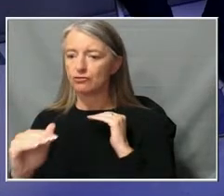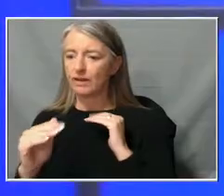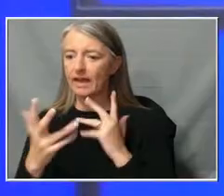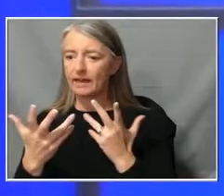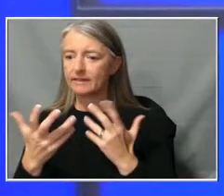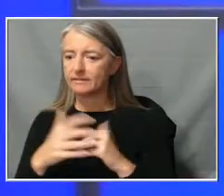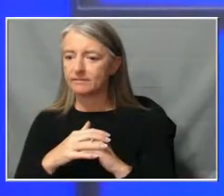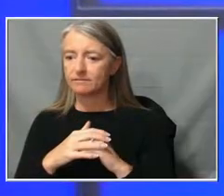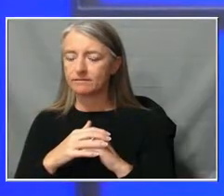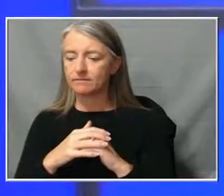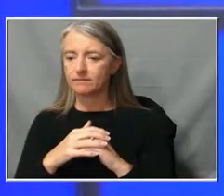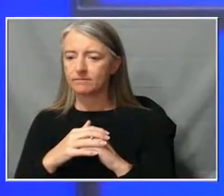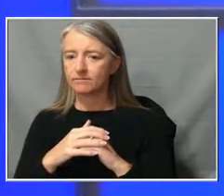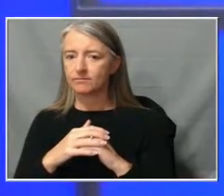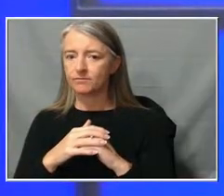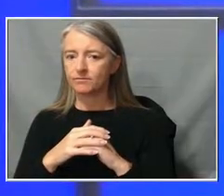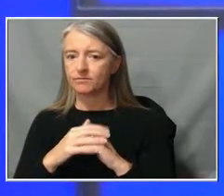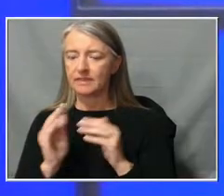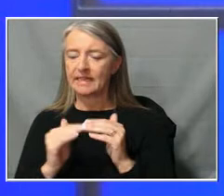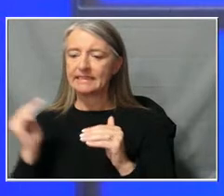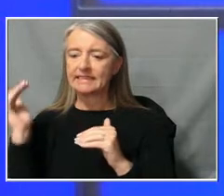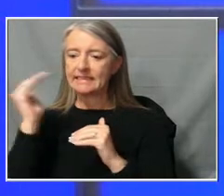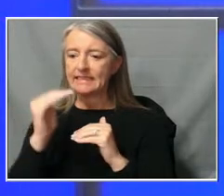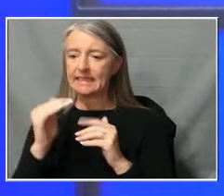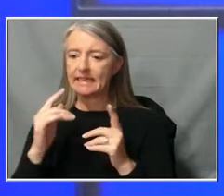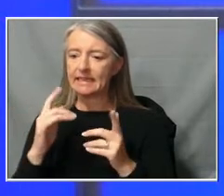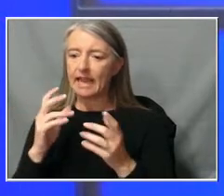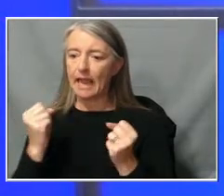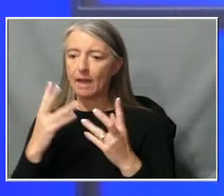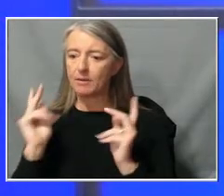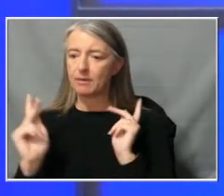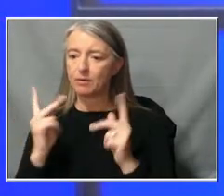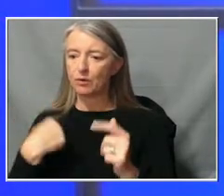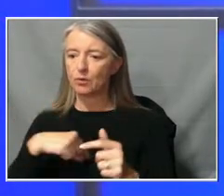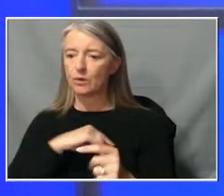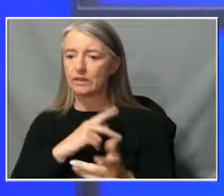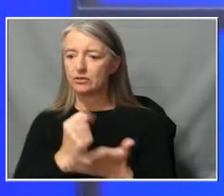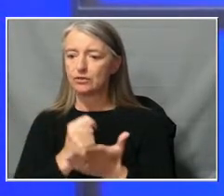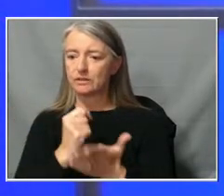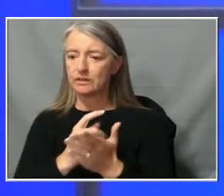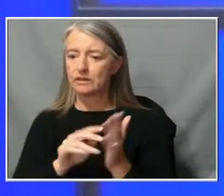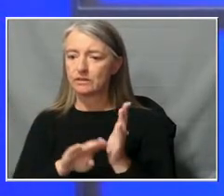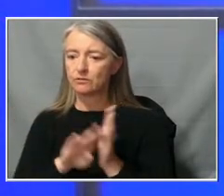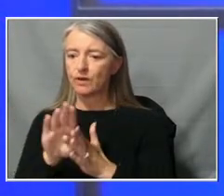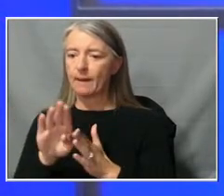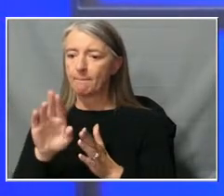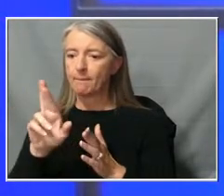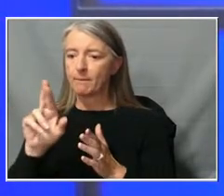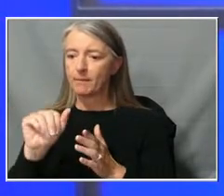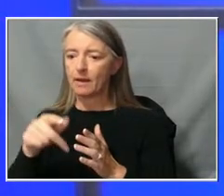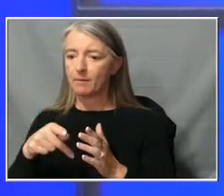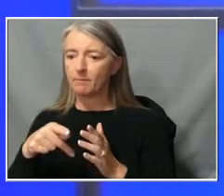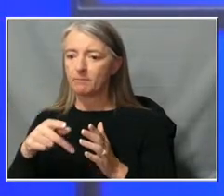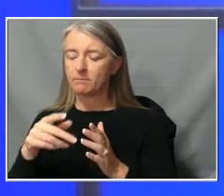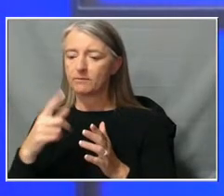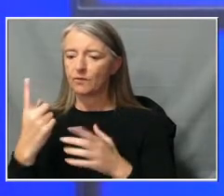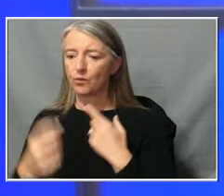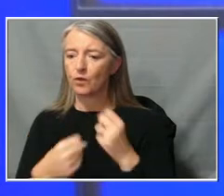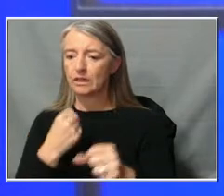and in terms of our ramp up, considering we've been only active for 1